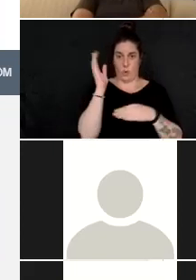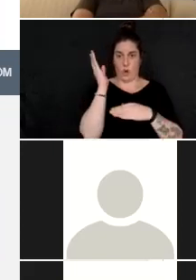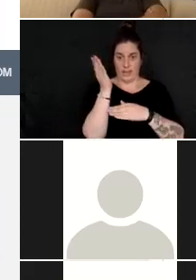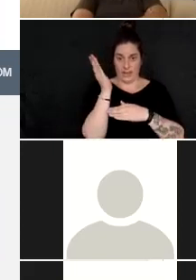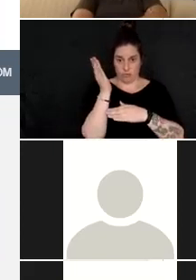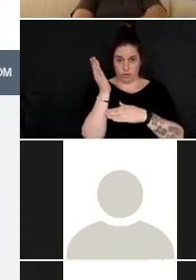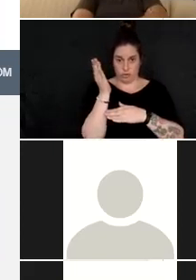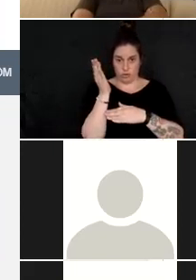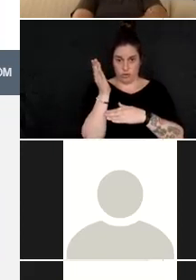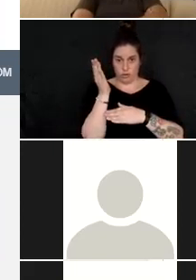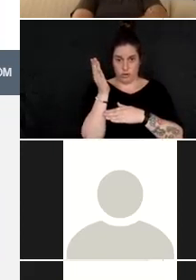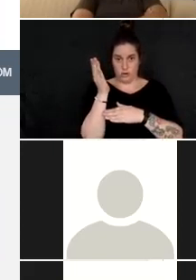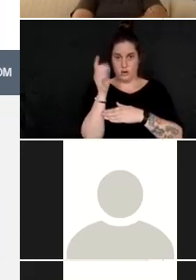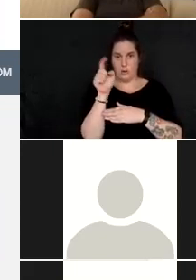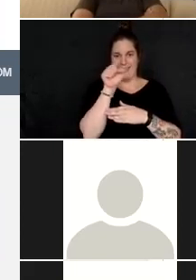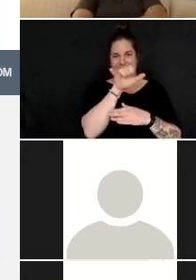is